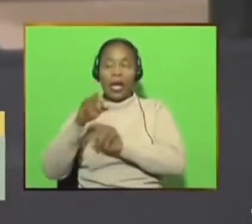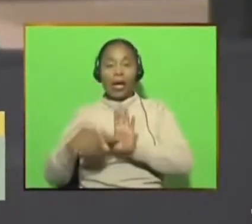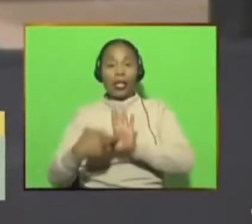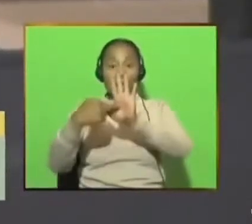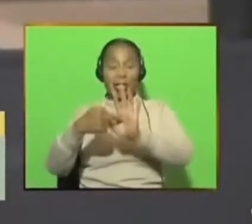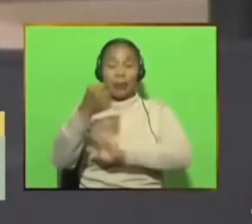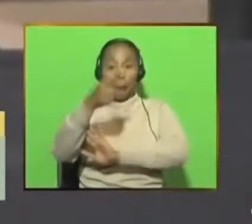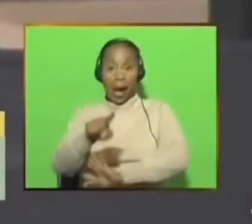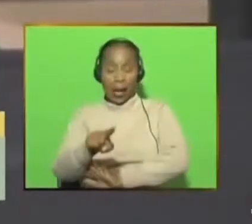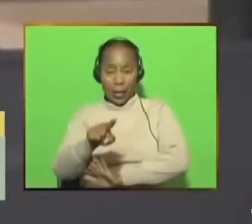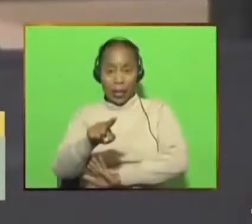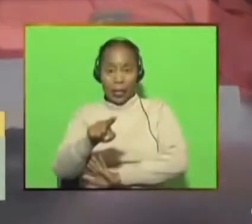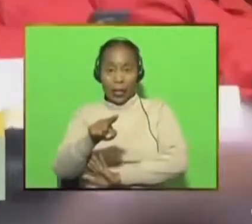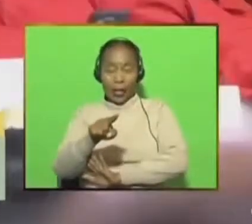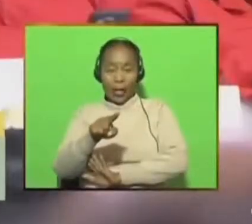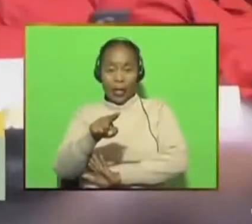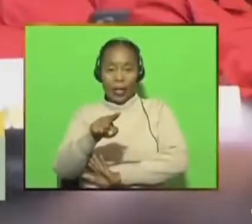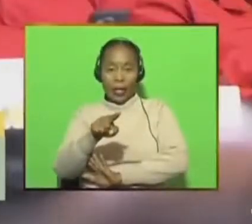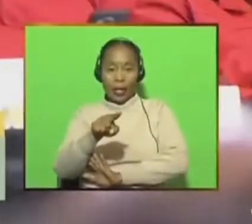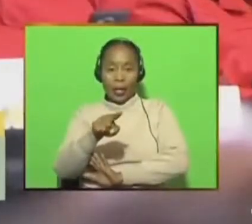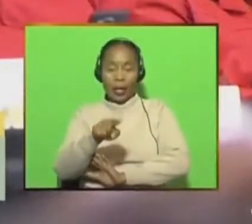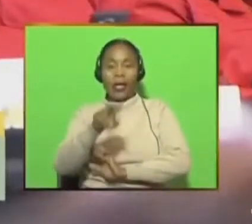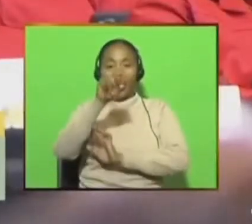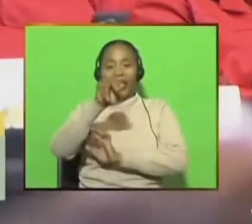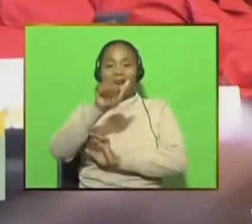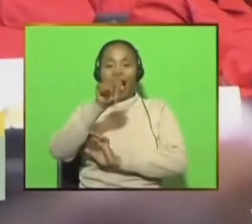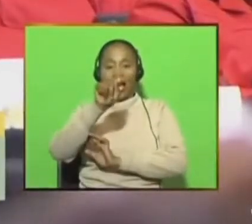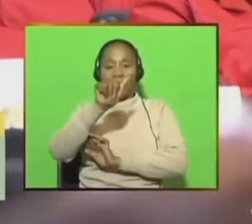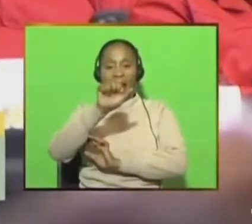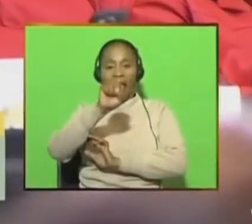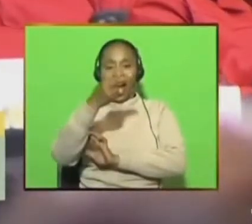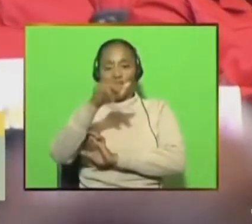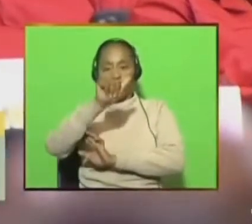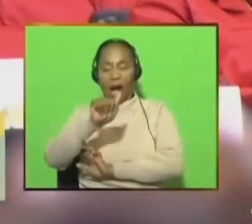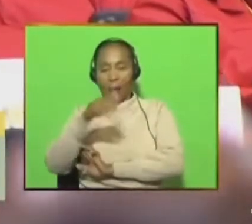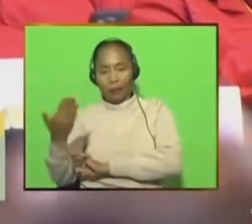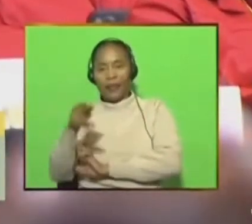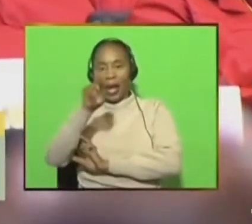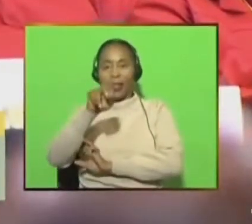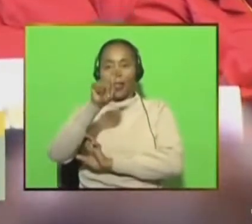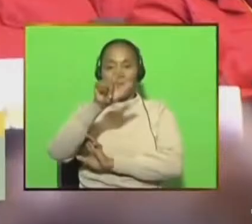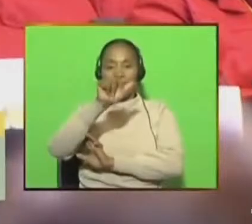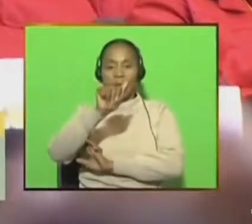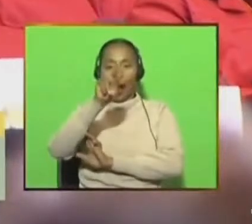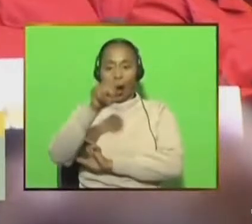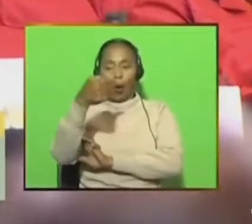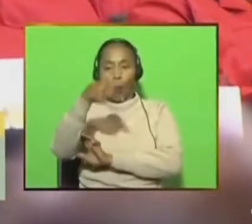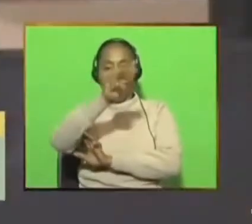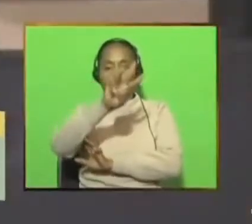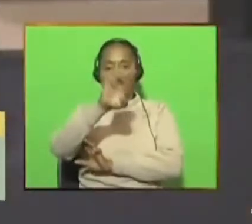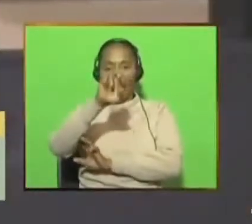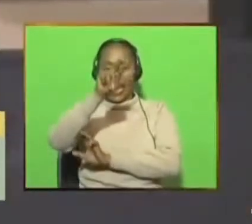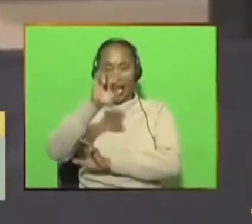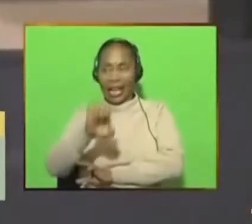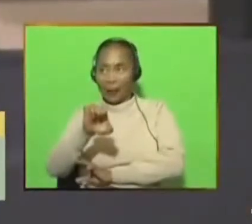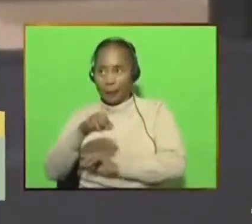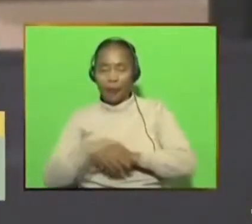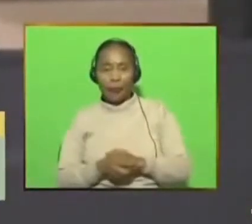It's too late. Yes. but nonetheless, the Democratic Alliance will be represented by Honorable Sarupin.